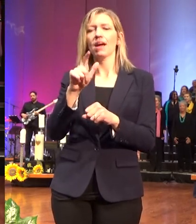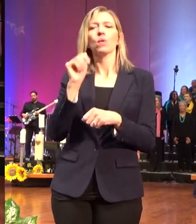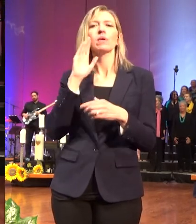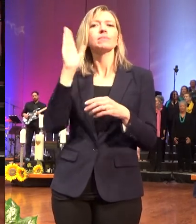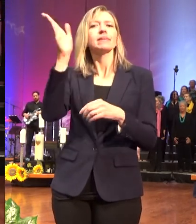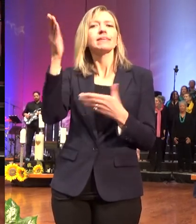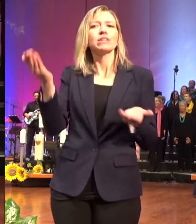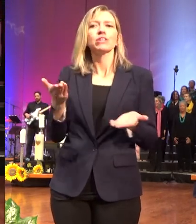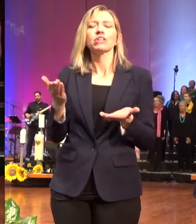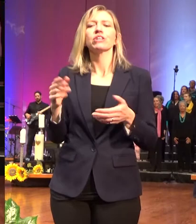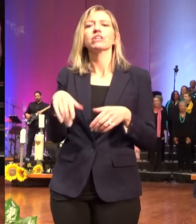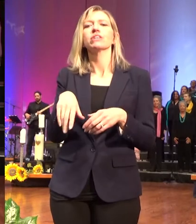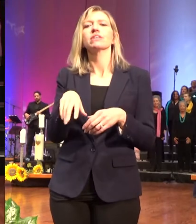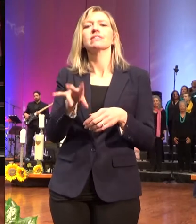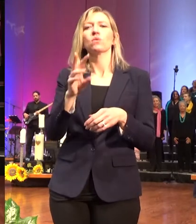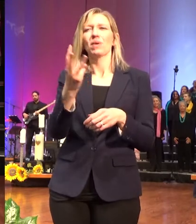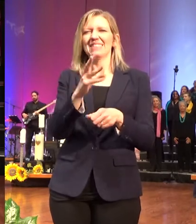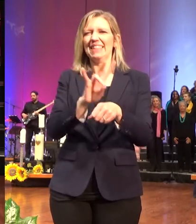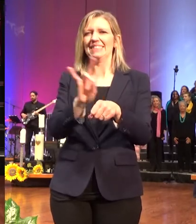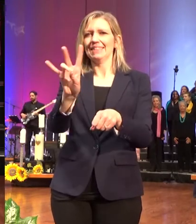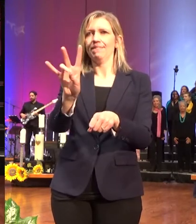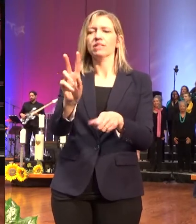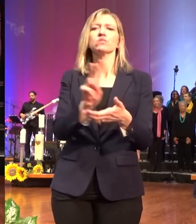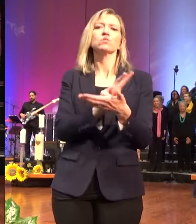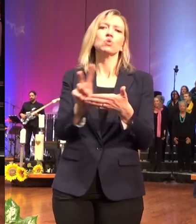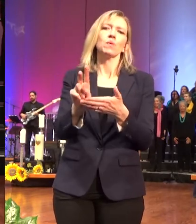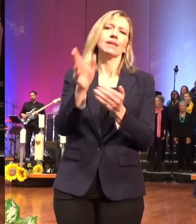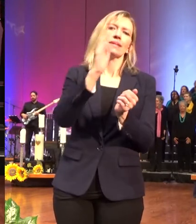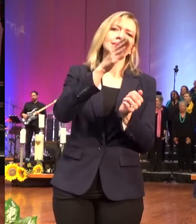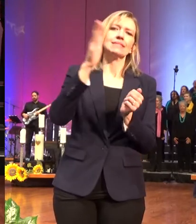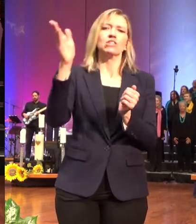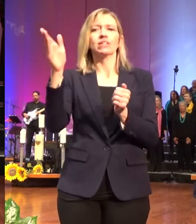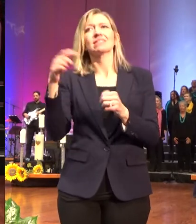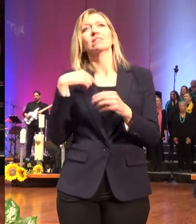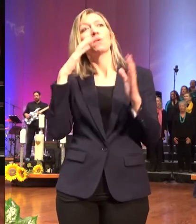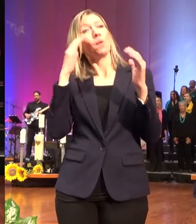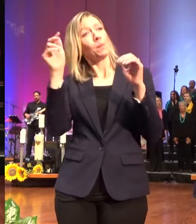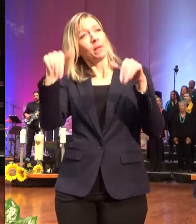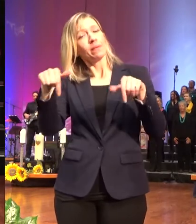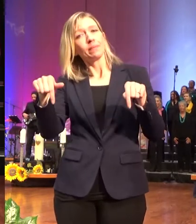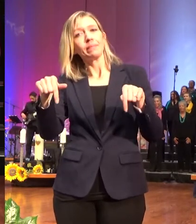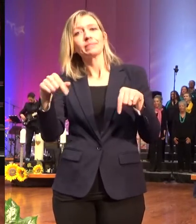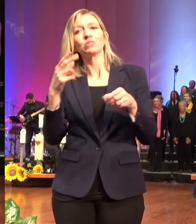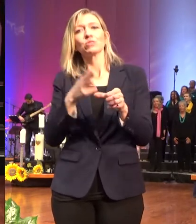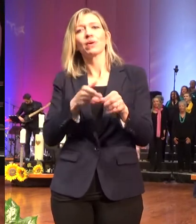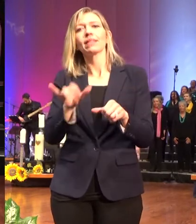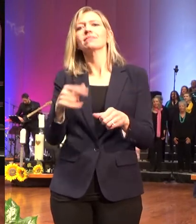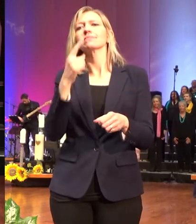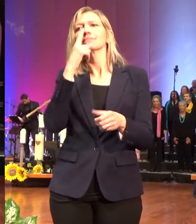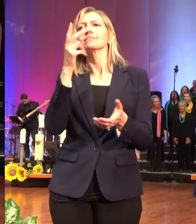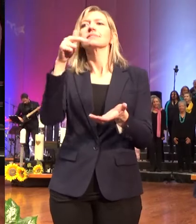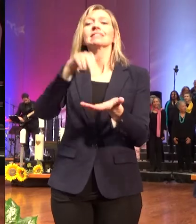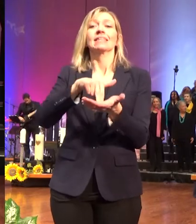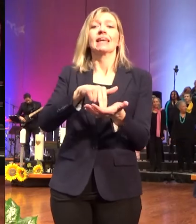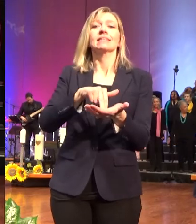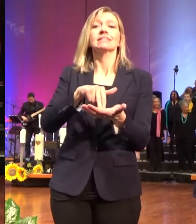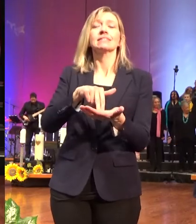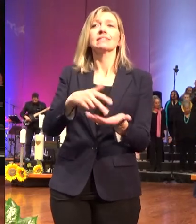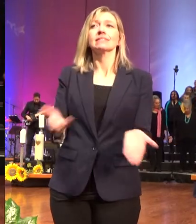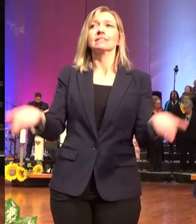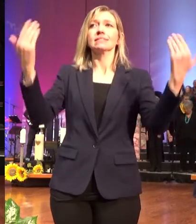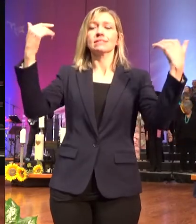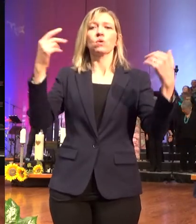p.m. She's starting a new two-week series. And we hope you'll come back and join us for that. And now if you will stand and we'll do